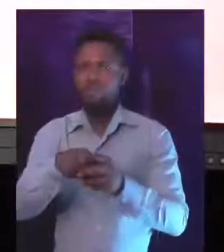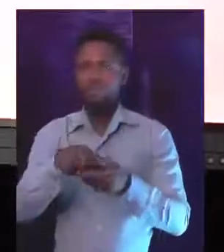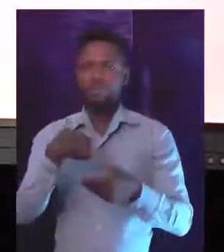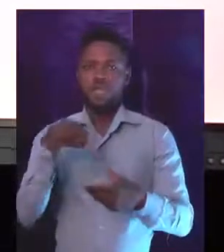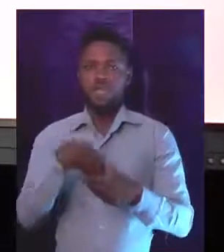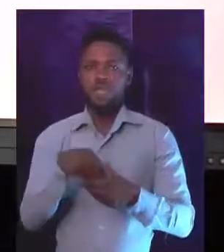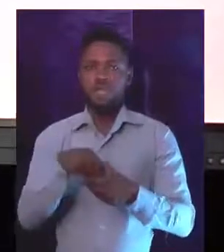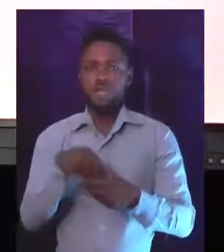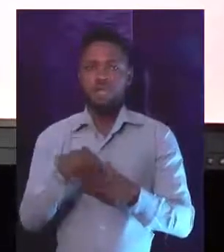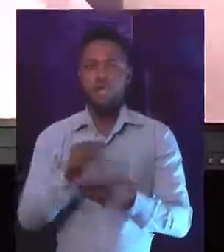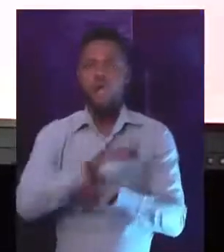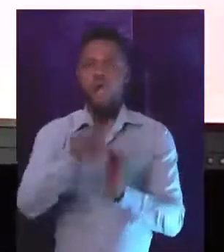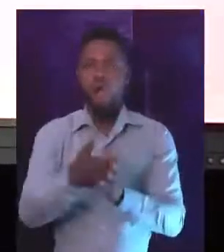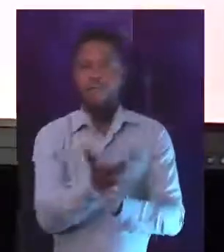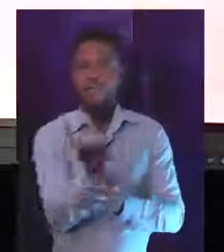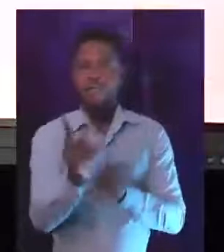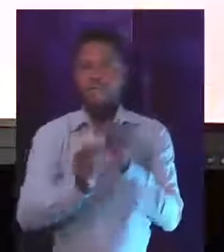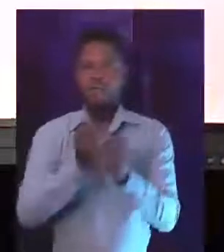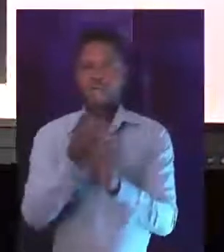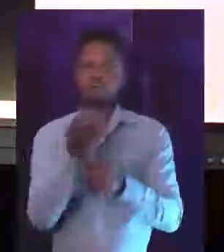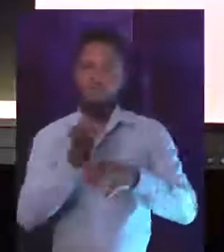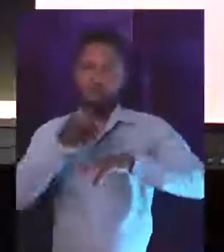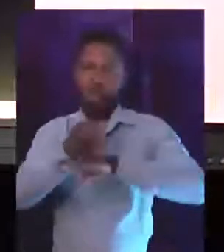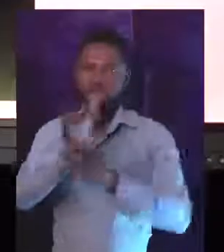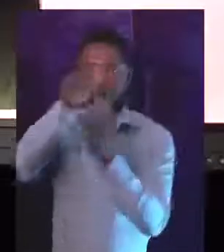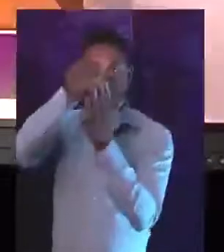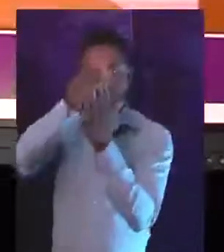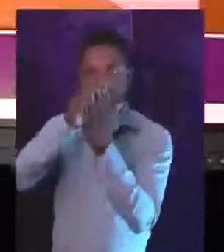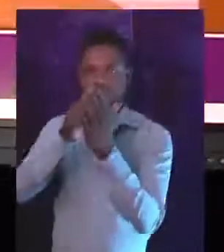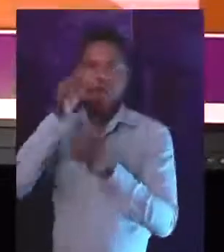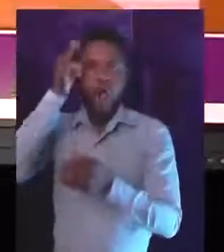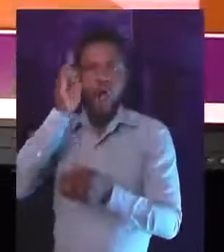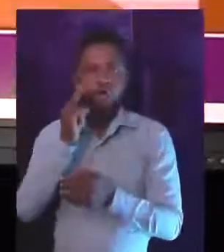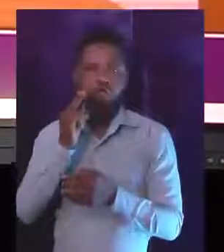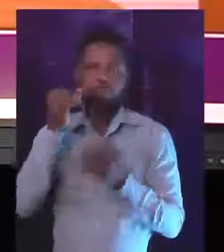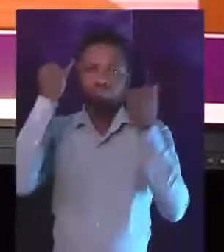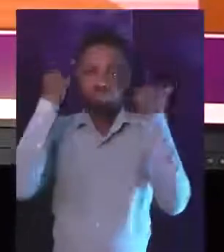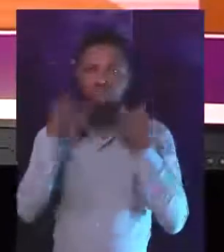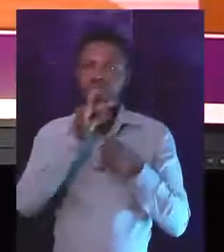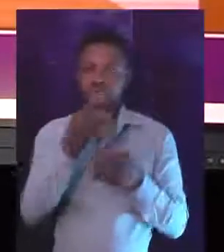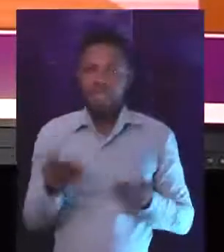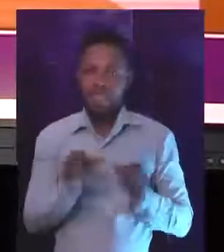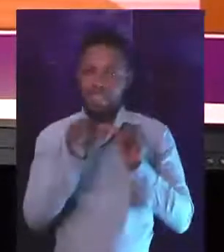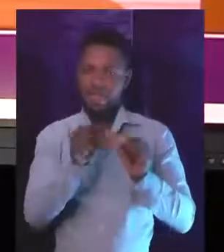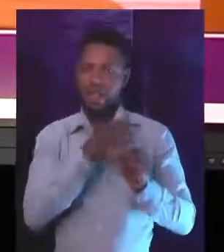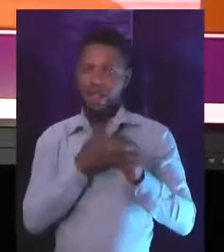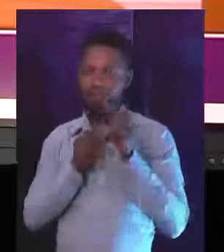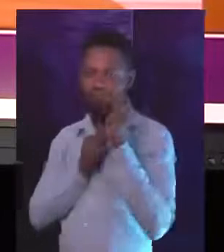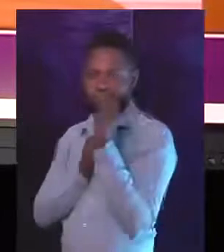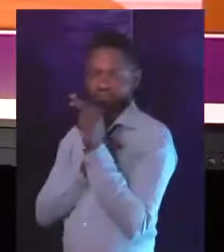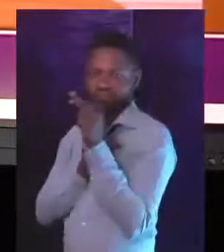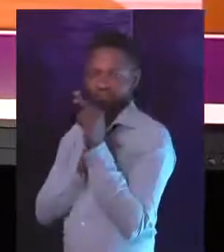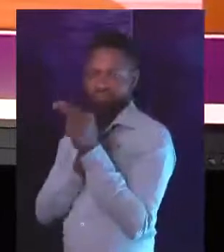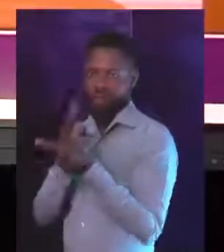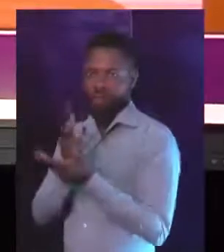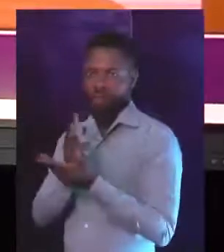activities involved in all these types of forces I've listed. Uncle Popo is here. Stay